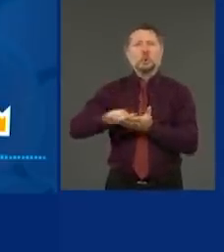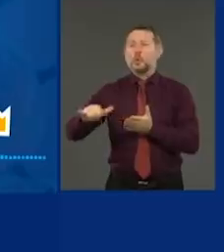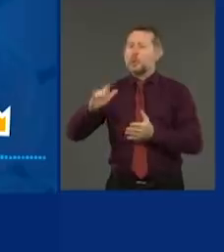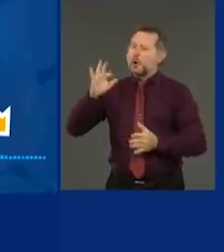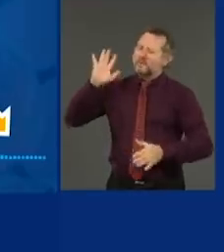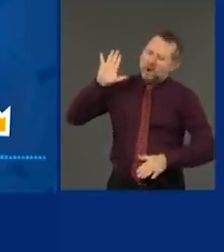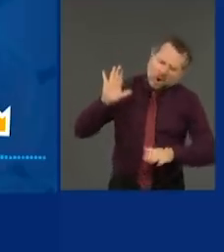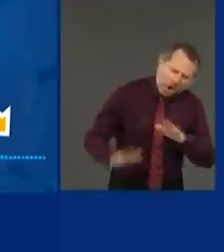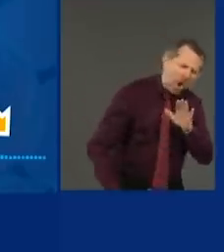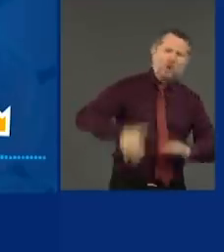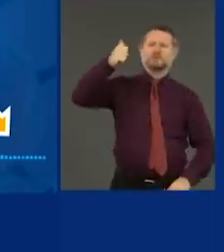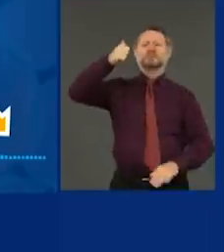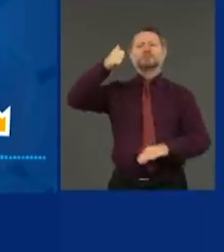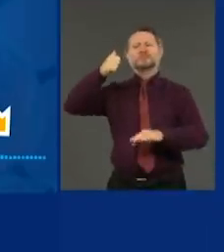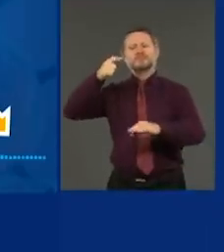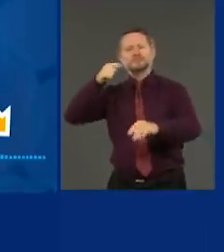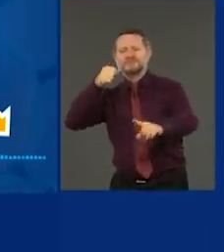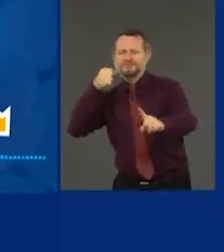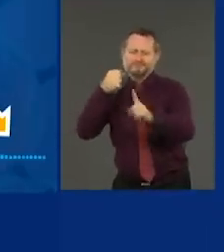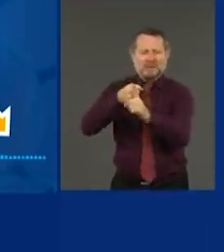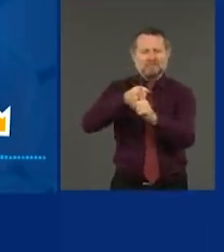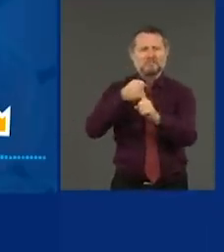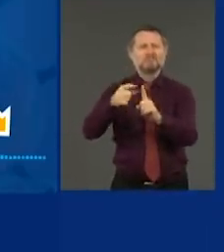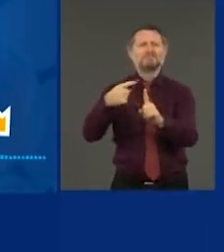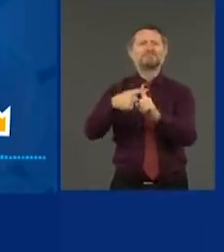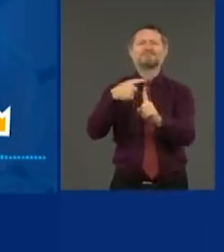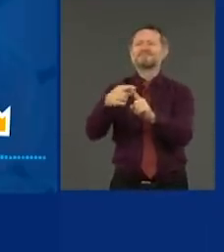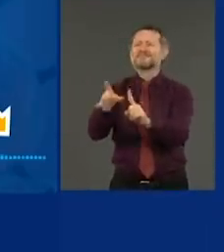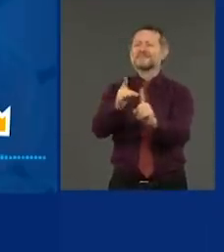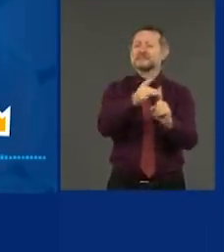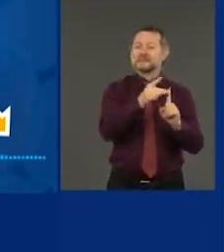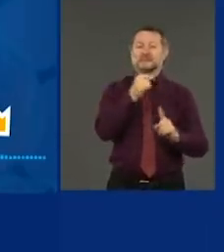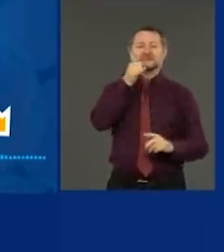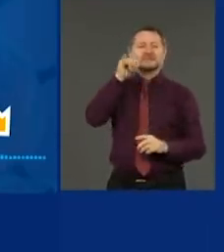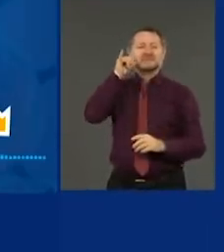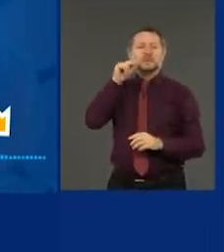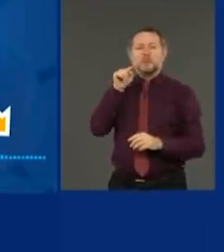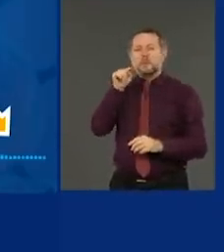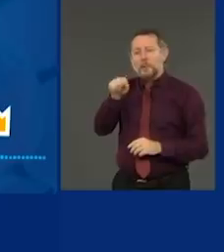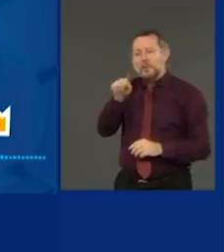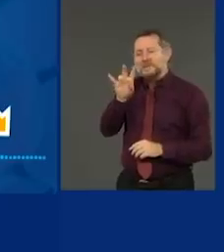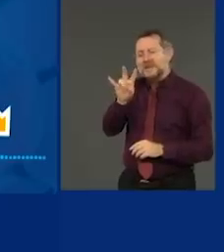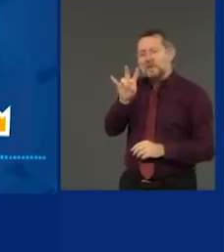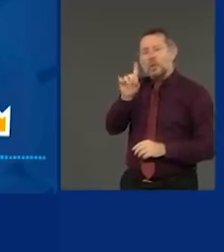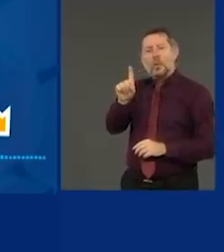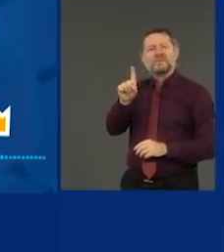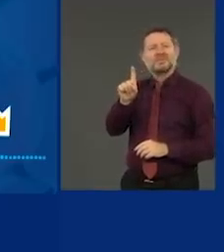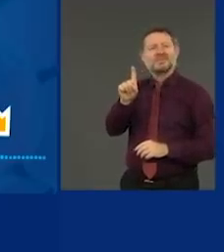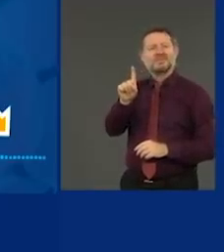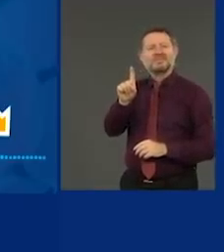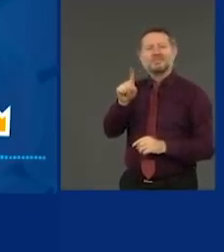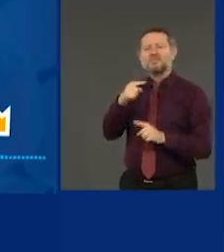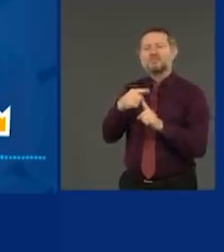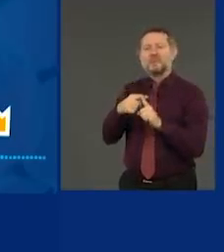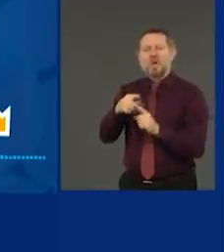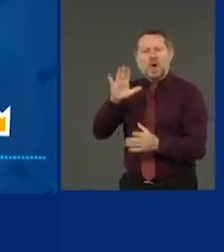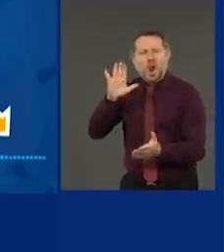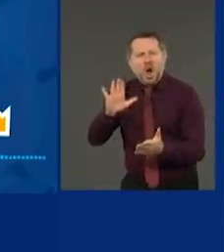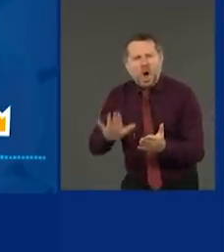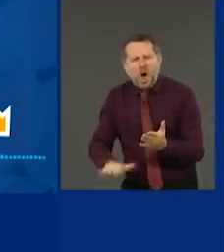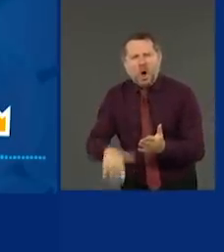rate, positivity rate yesterday was 0.7%. That is the lowest it has